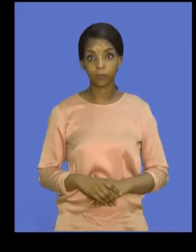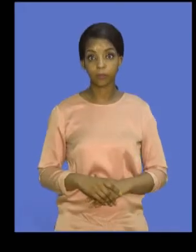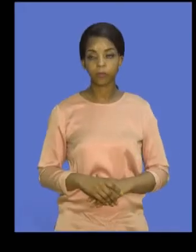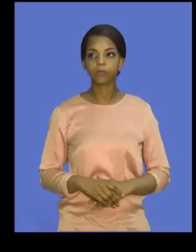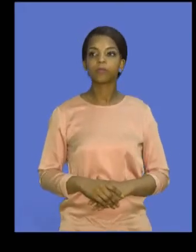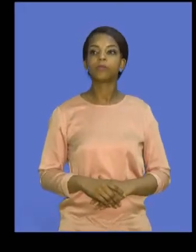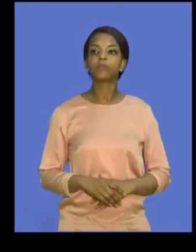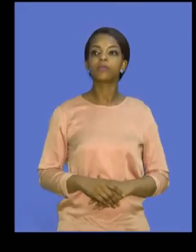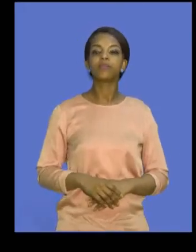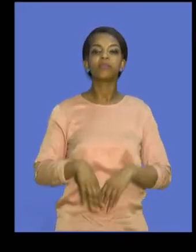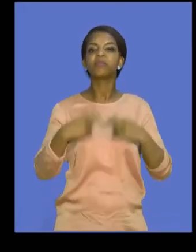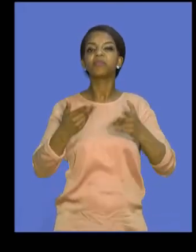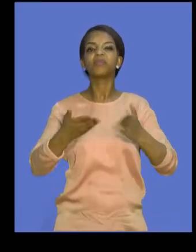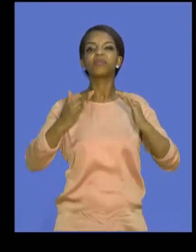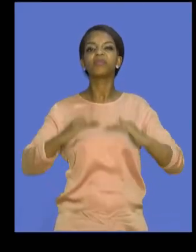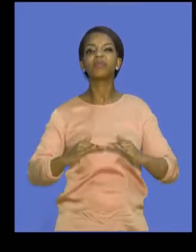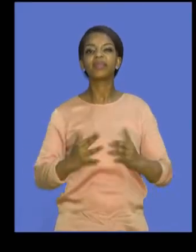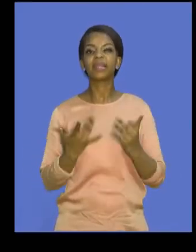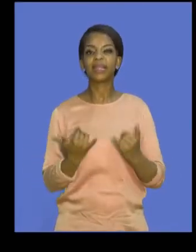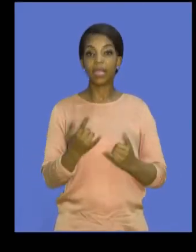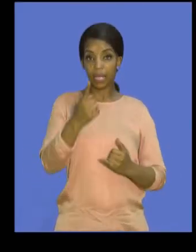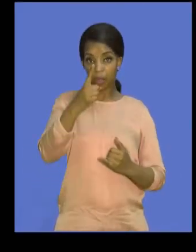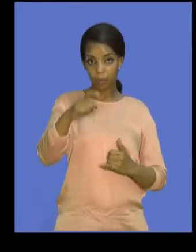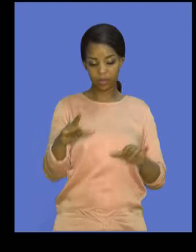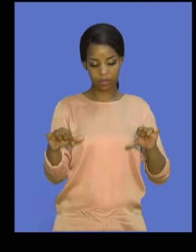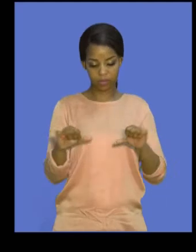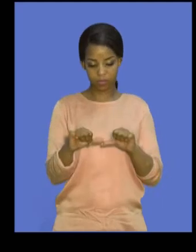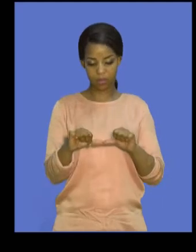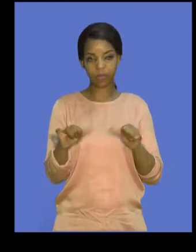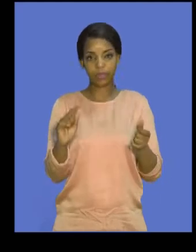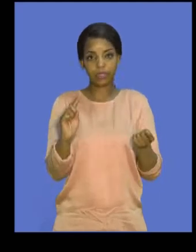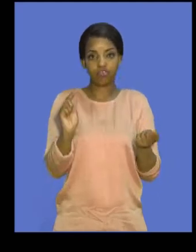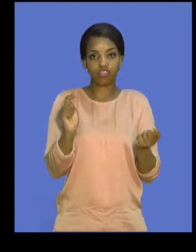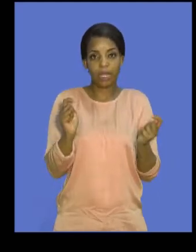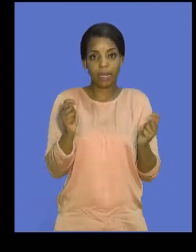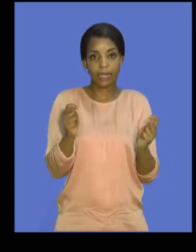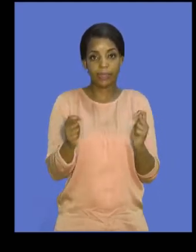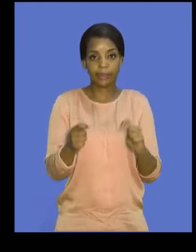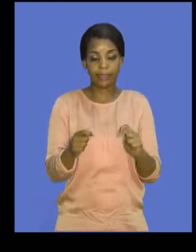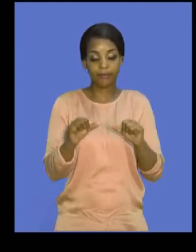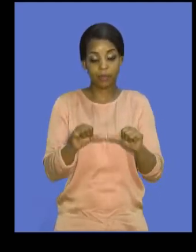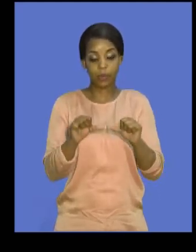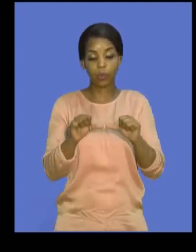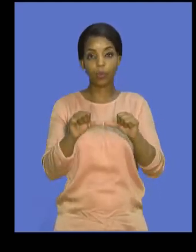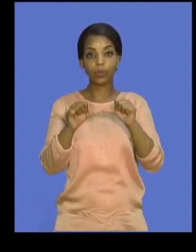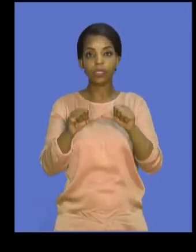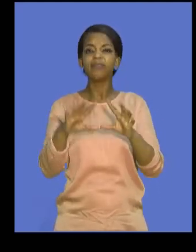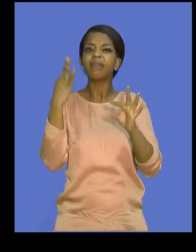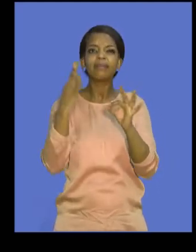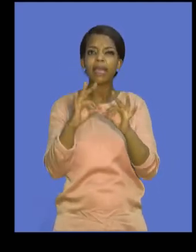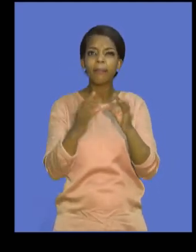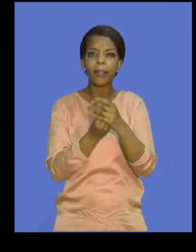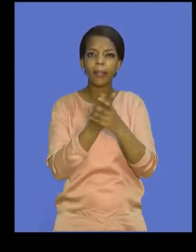Now, you need to measure the change that is constant. So if it's a simple growth, we measure change that is